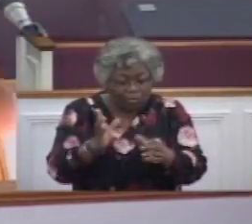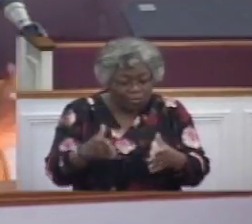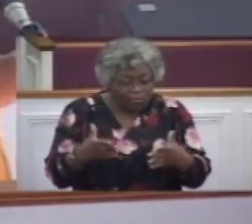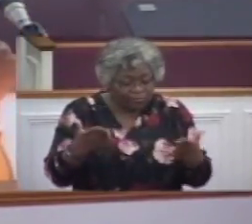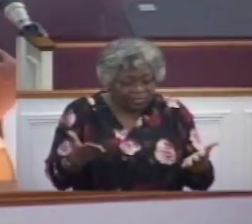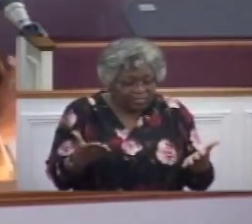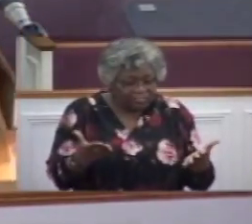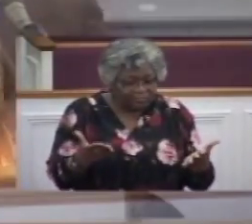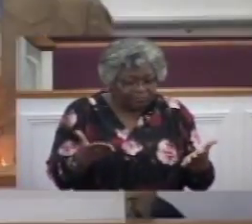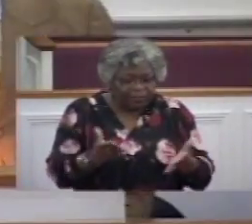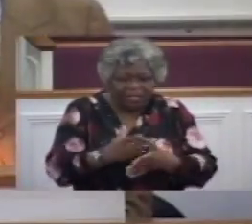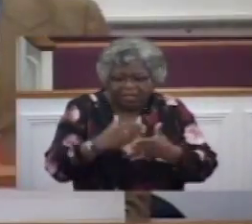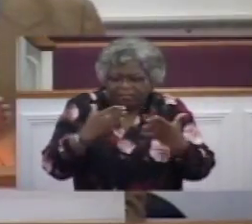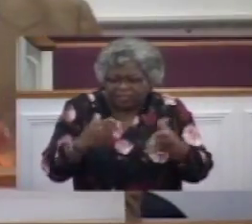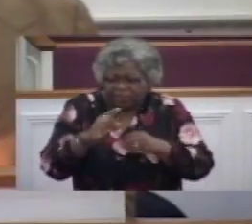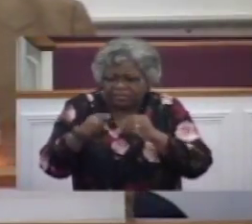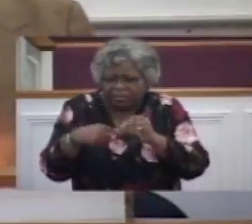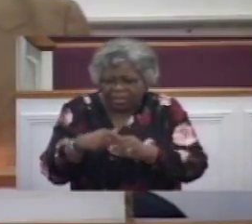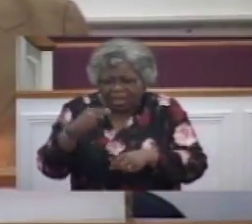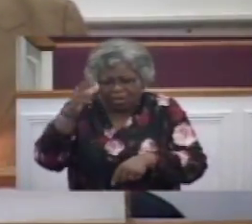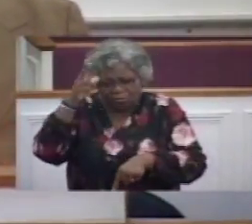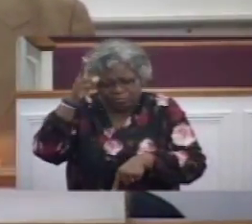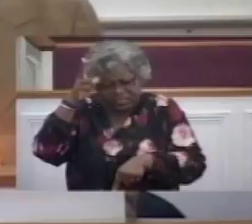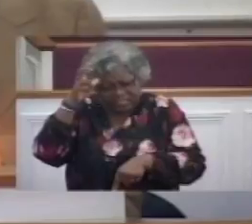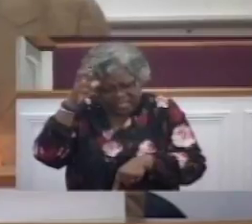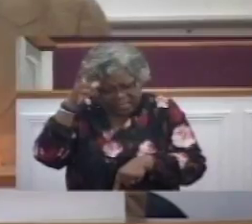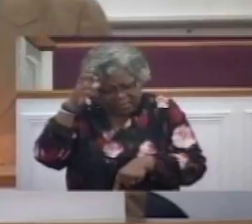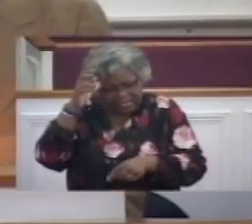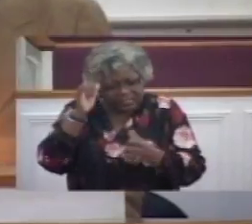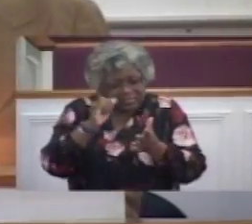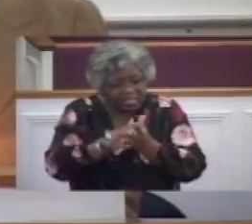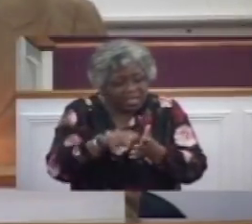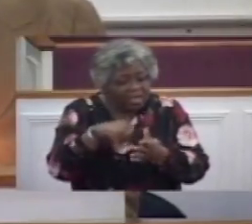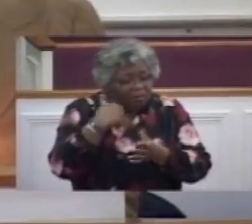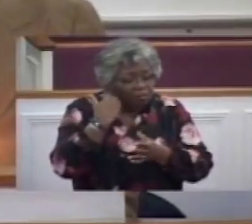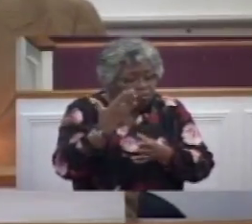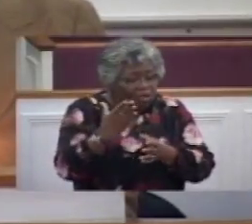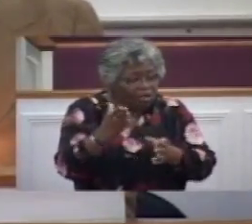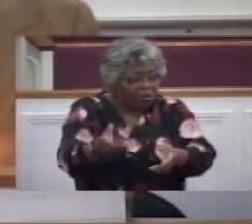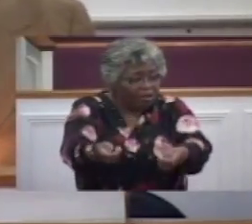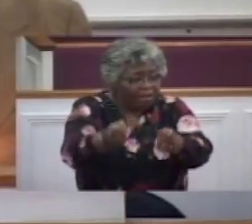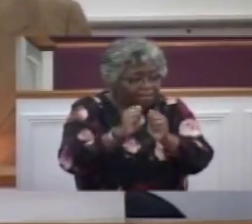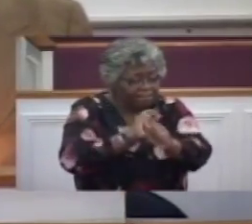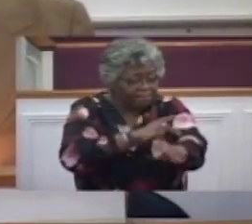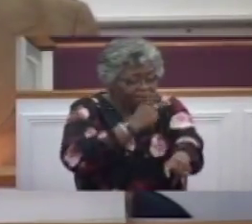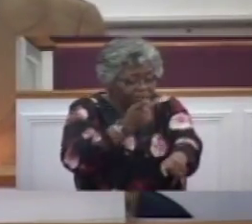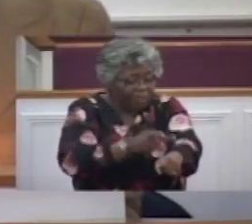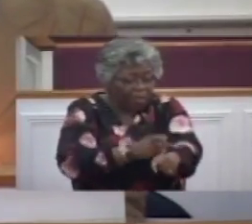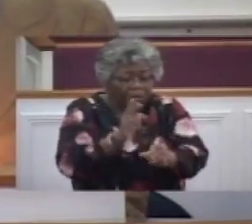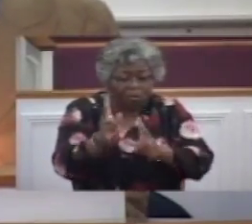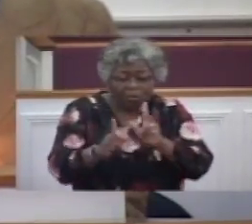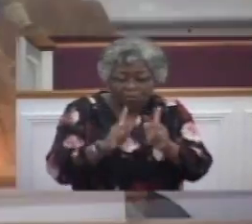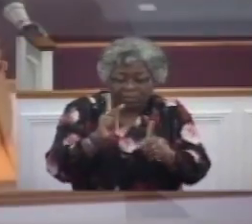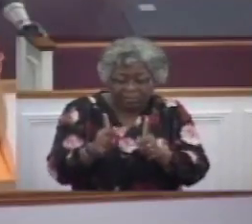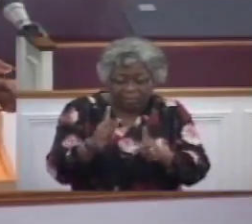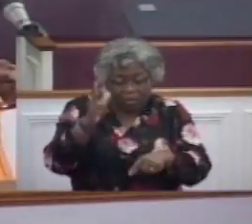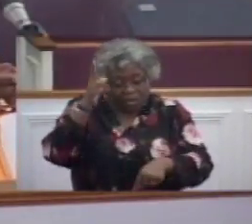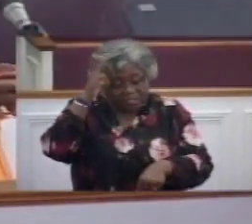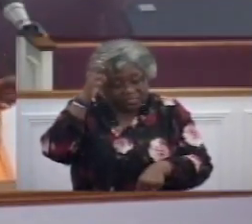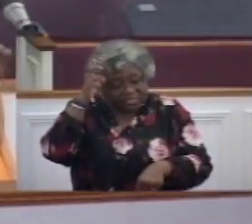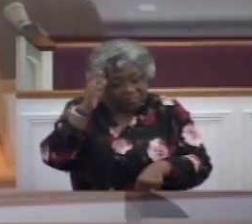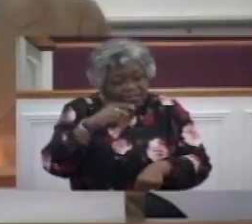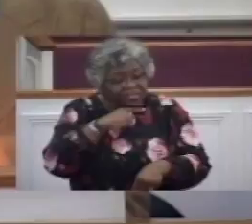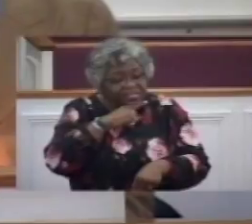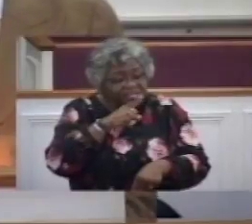It's something about demonism that will empower people.